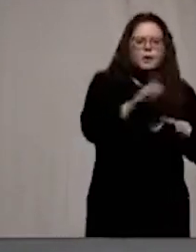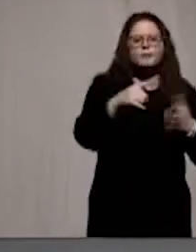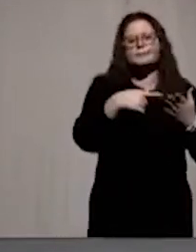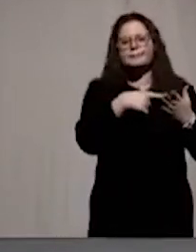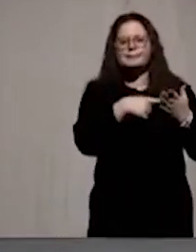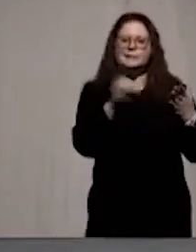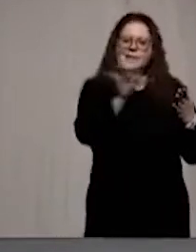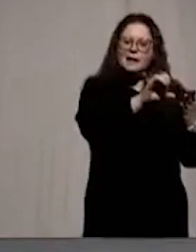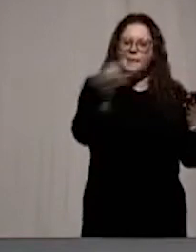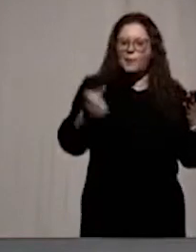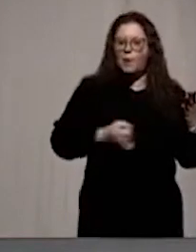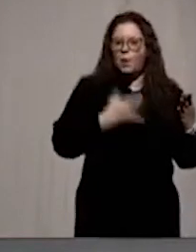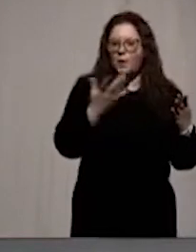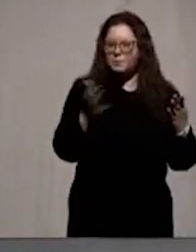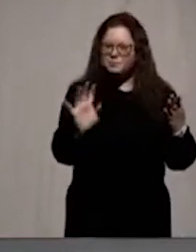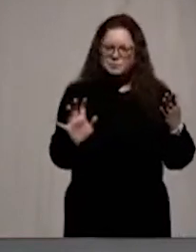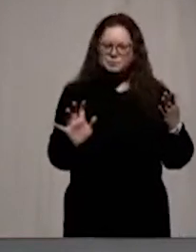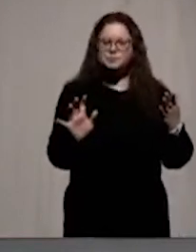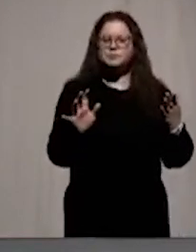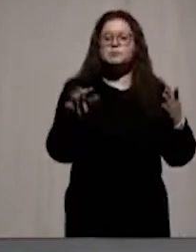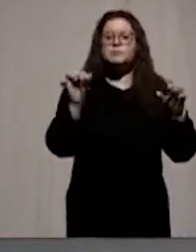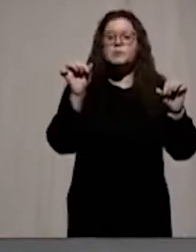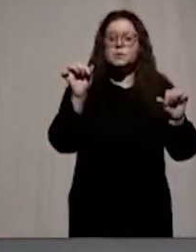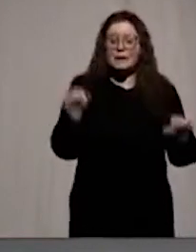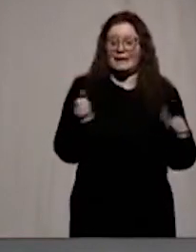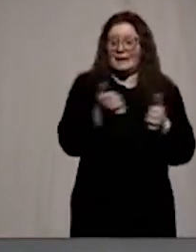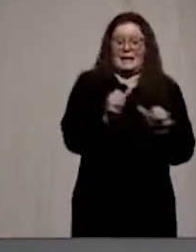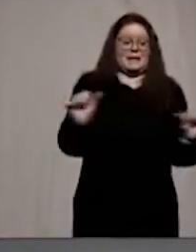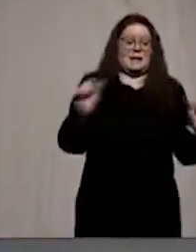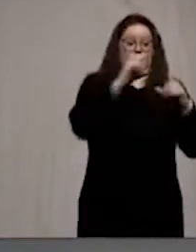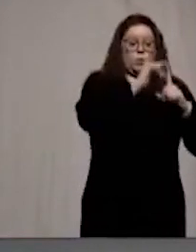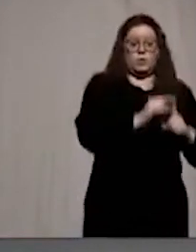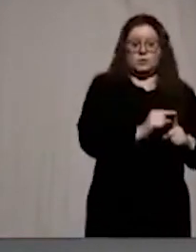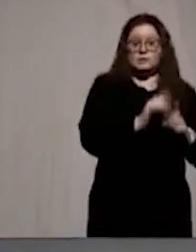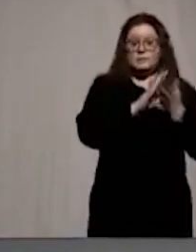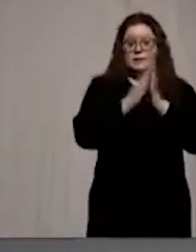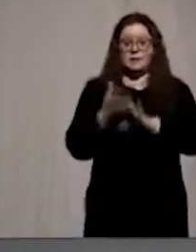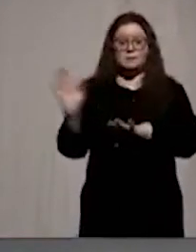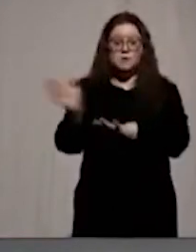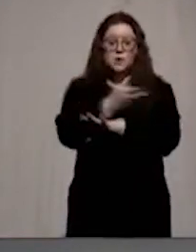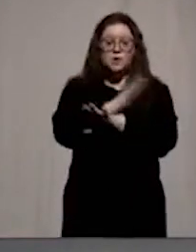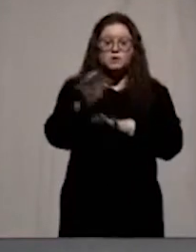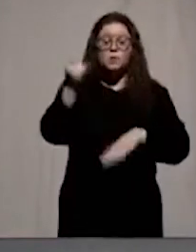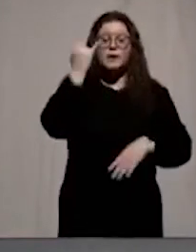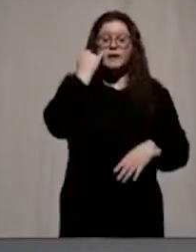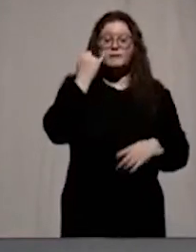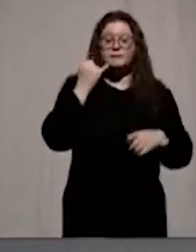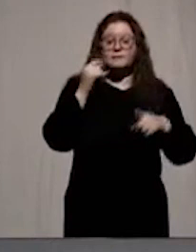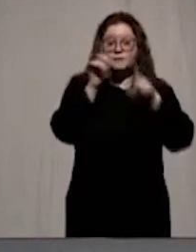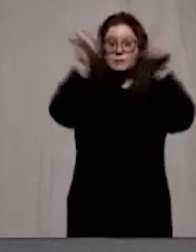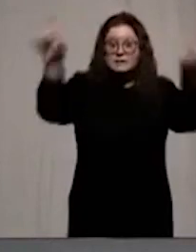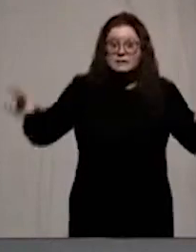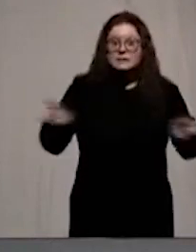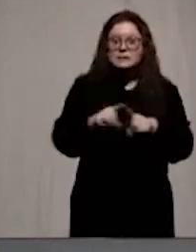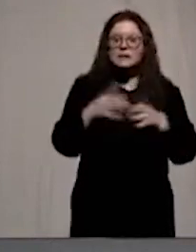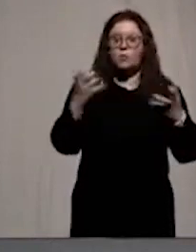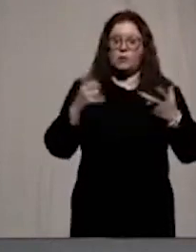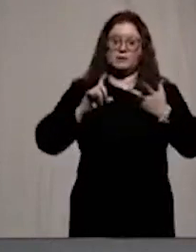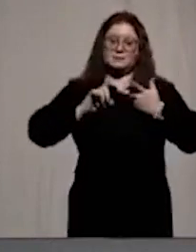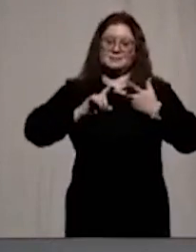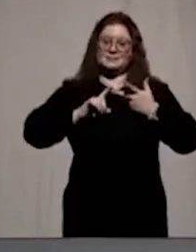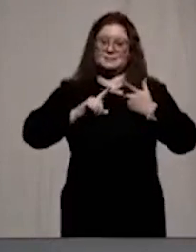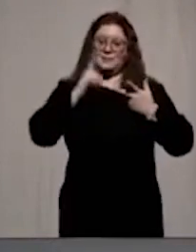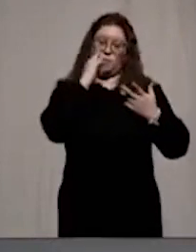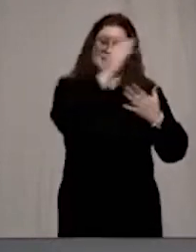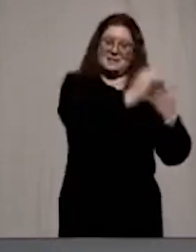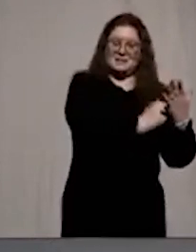poem. You can turn anything into a song. So if I even wanted to like look at this screen and write a tongue twister using your list, it's